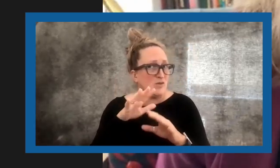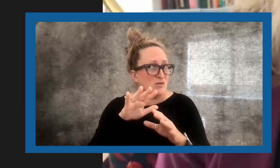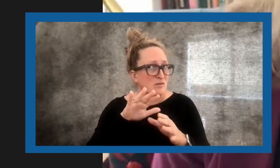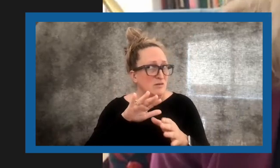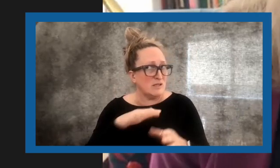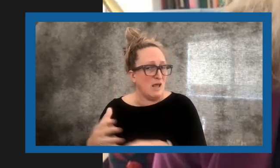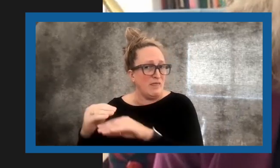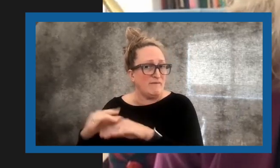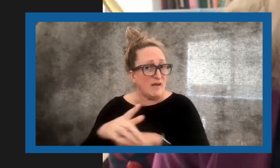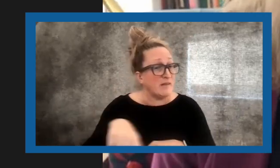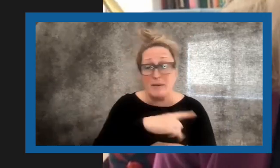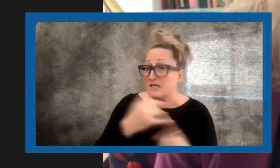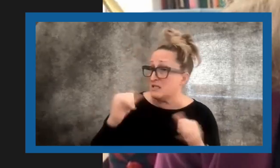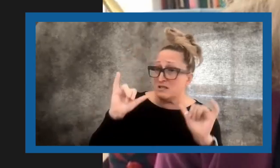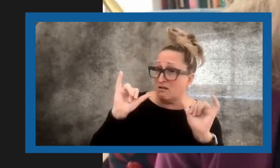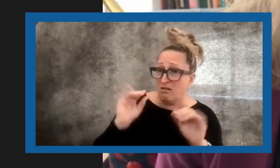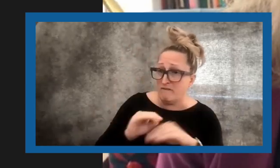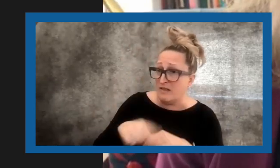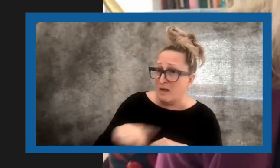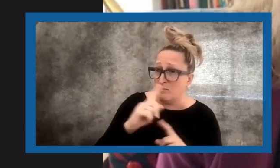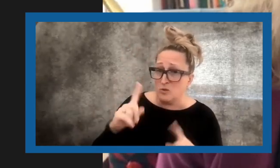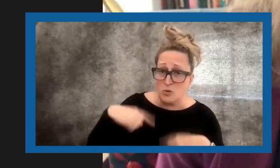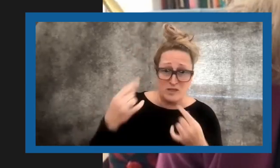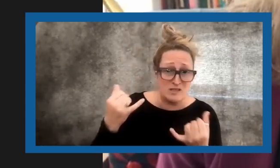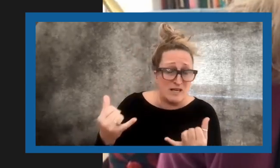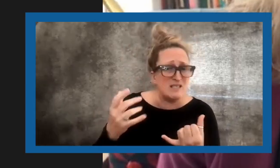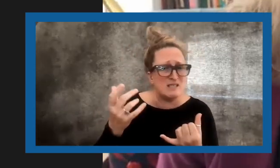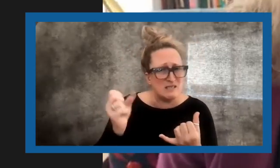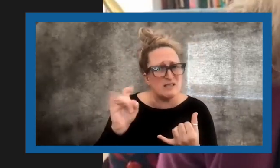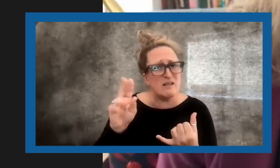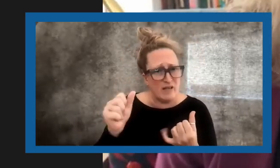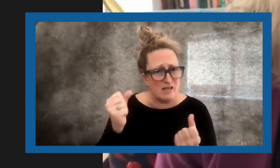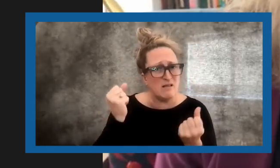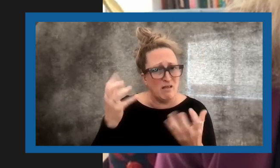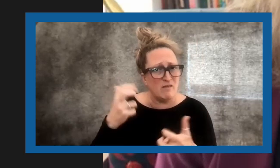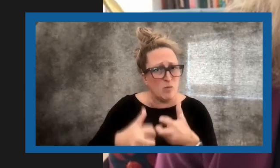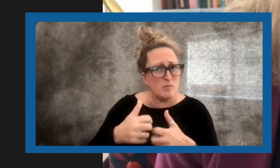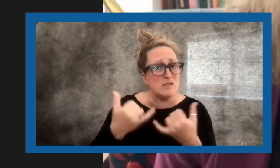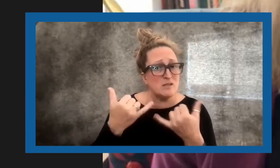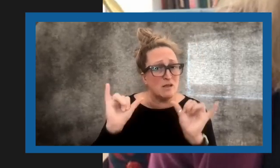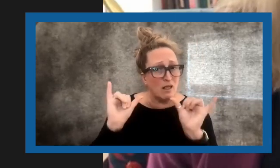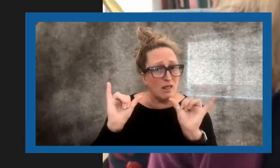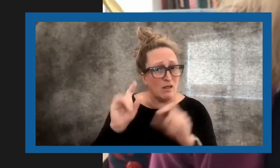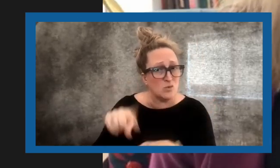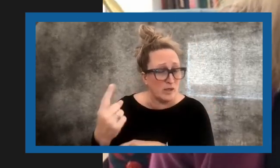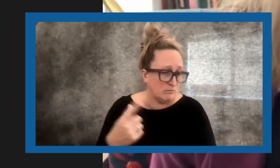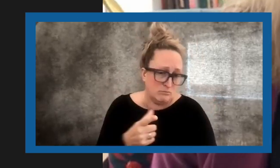them and still affect them to this day. I mean, Sylvia still has a lot of issues. Who